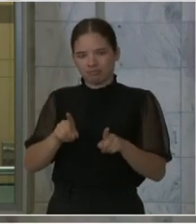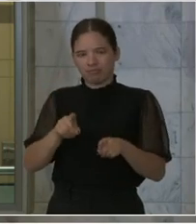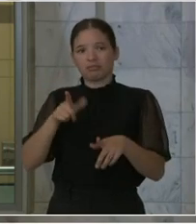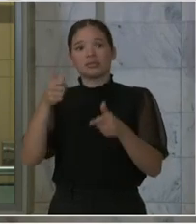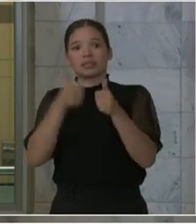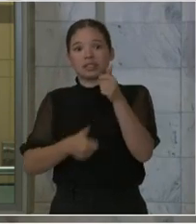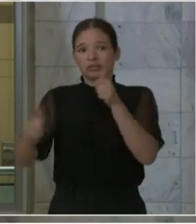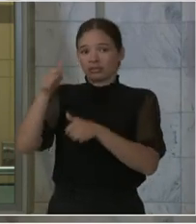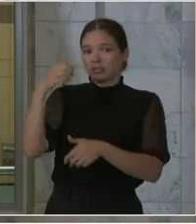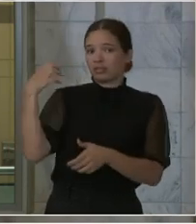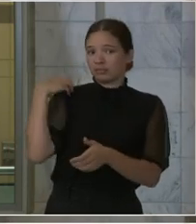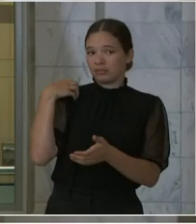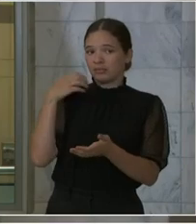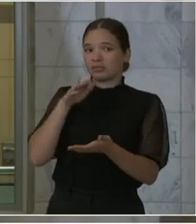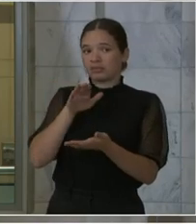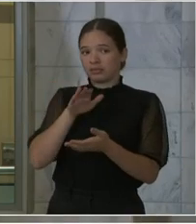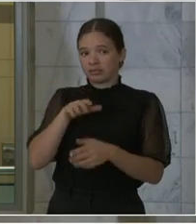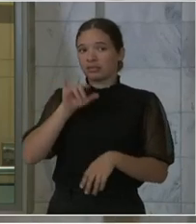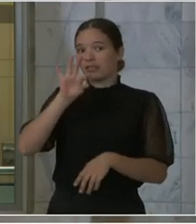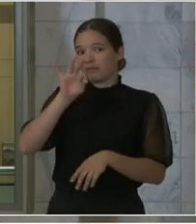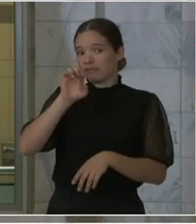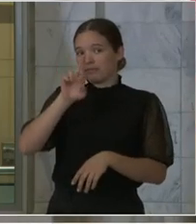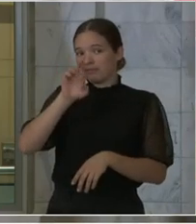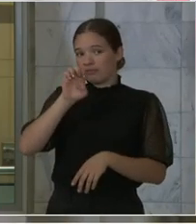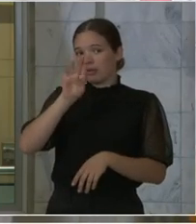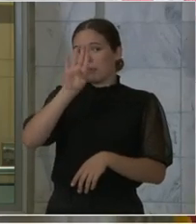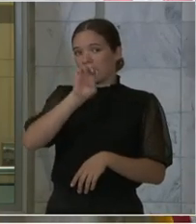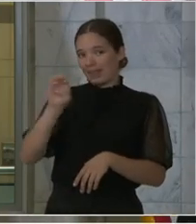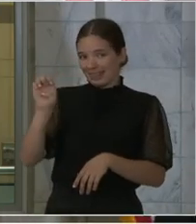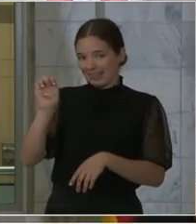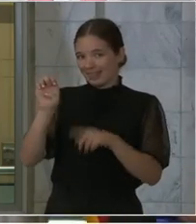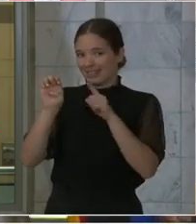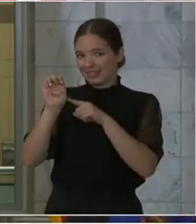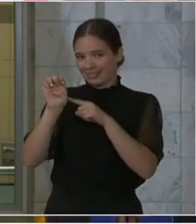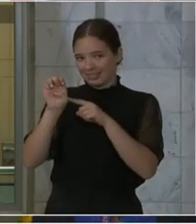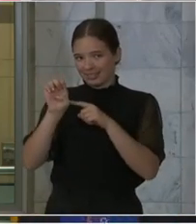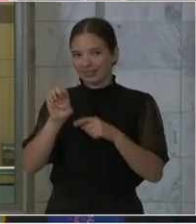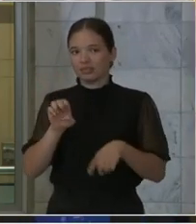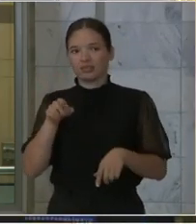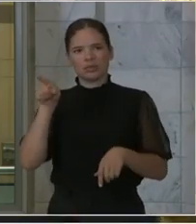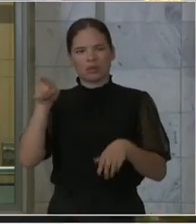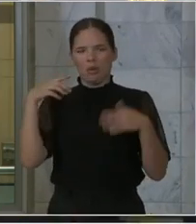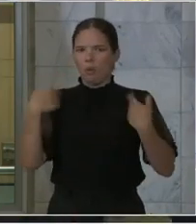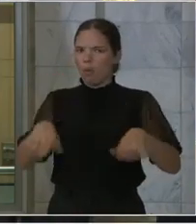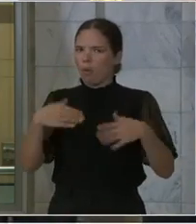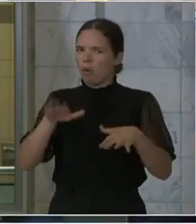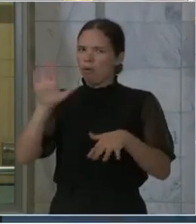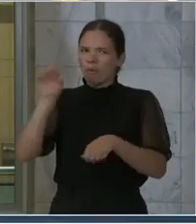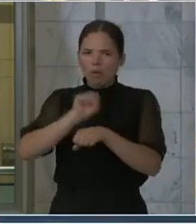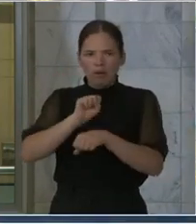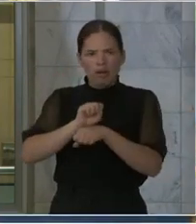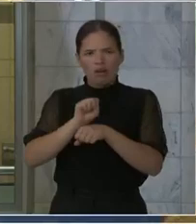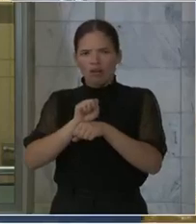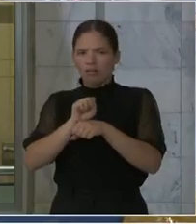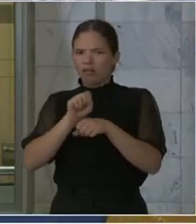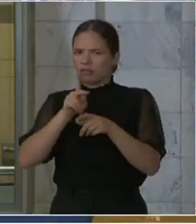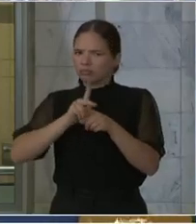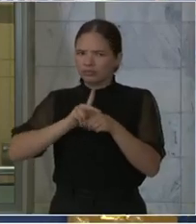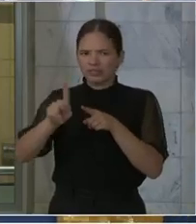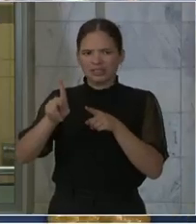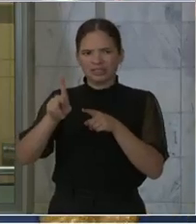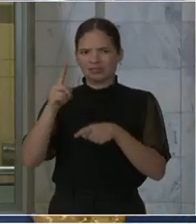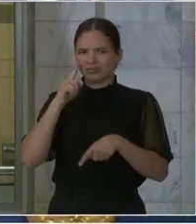Schools and has the privilege of working with these outstanding education professionals each and every day. Thank you, Chancellor